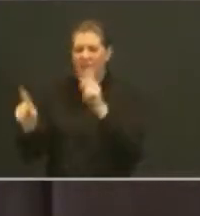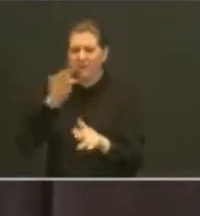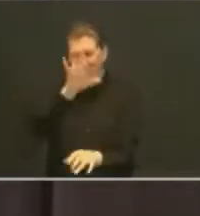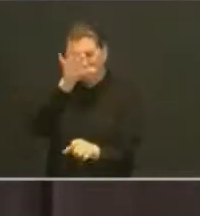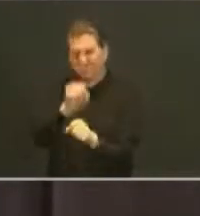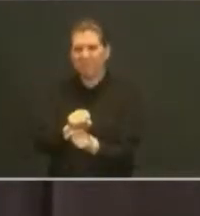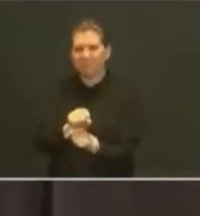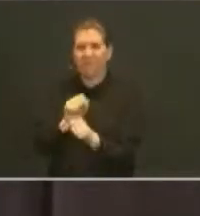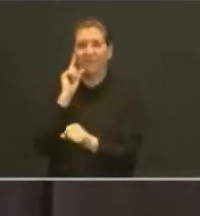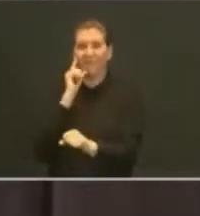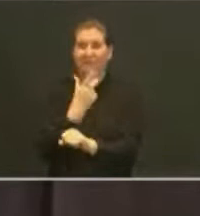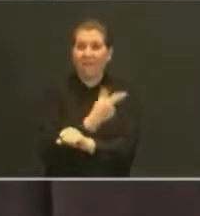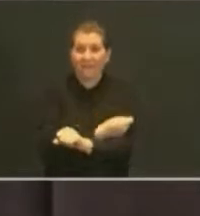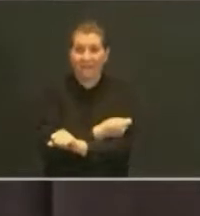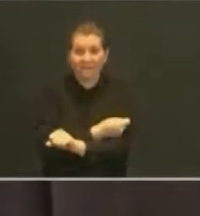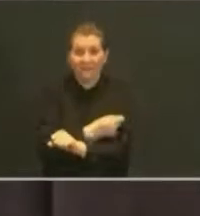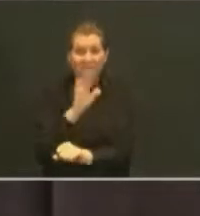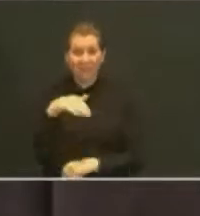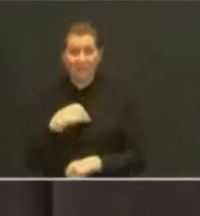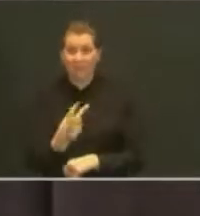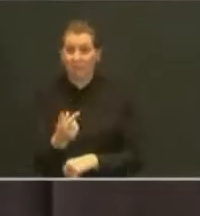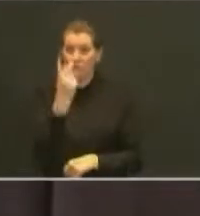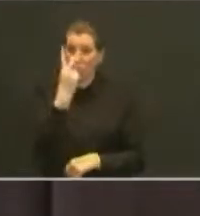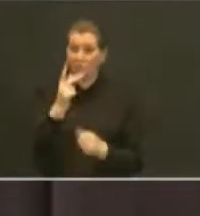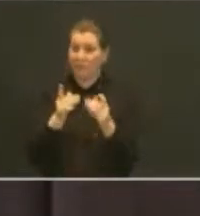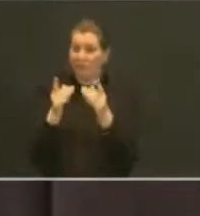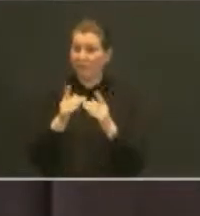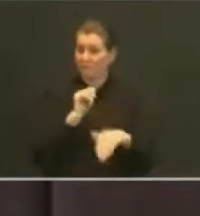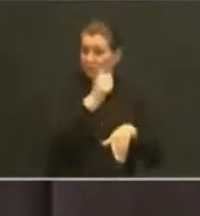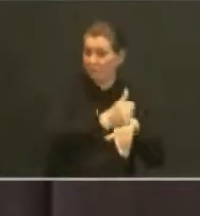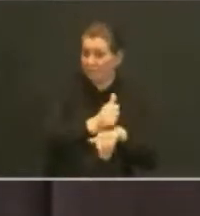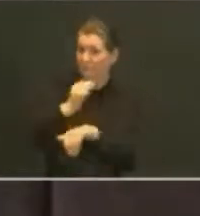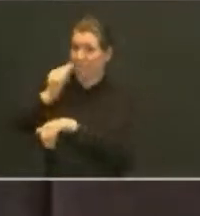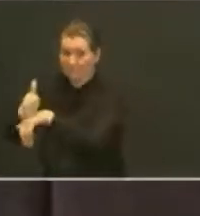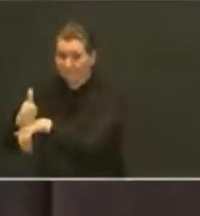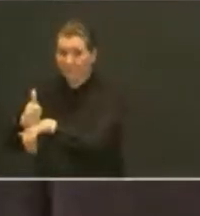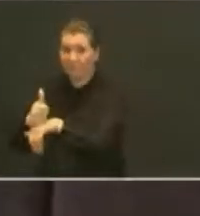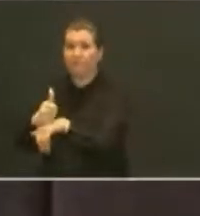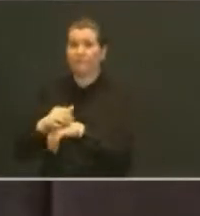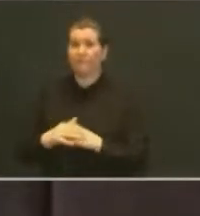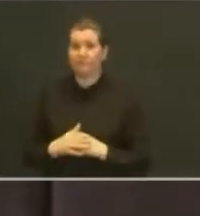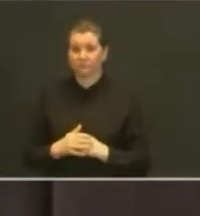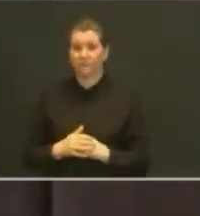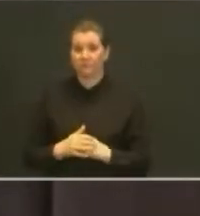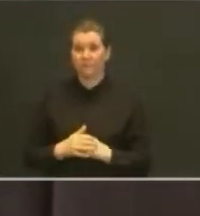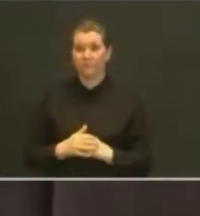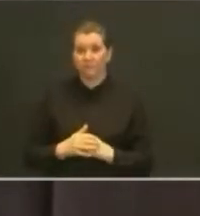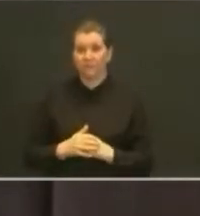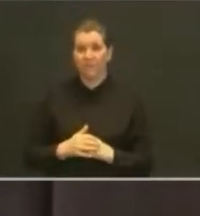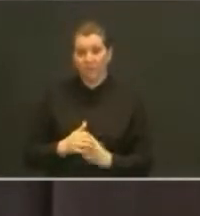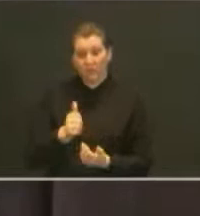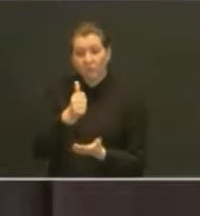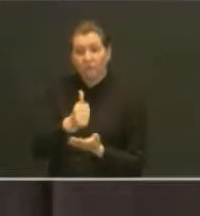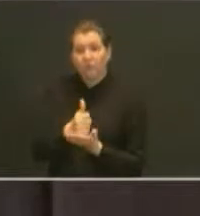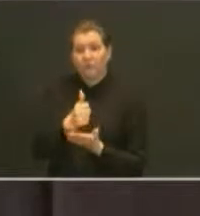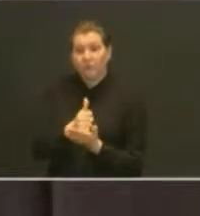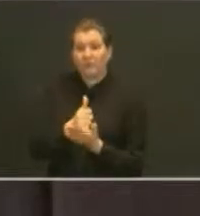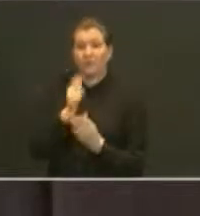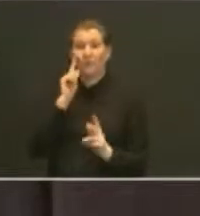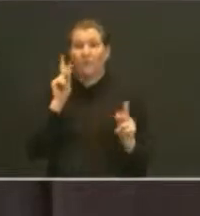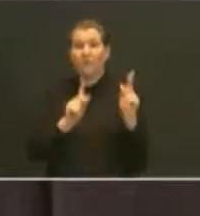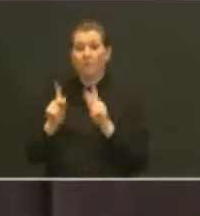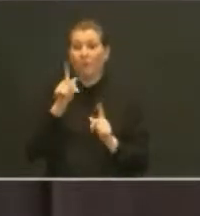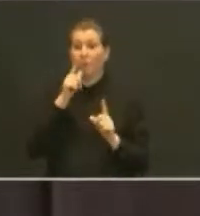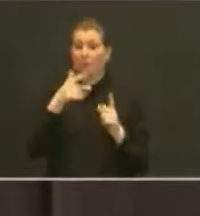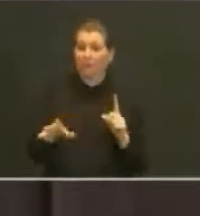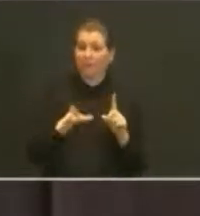mass vaccination sites in Rhode Island. We have effective treatment for COVID-19 getting administered throughout